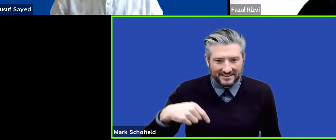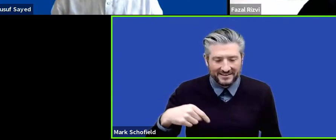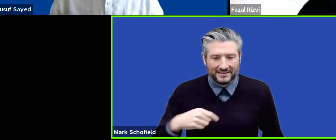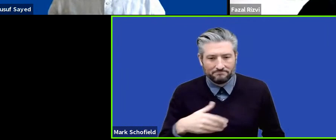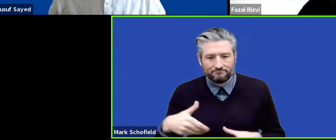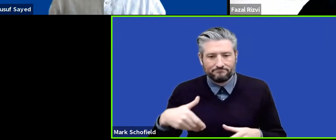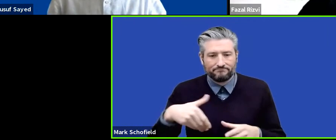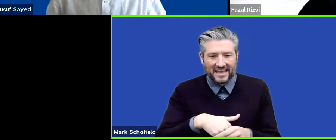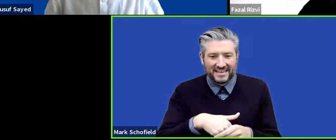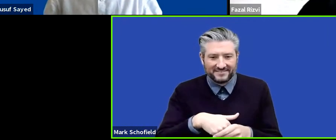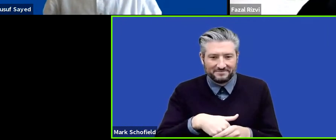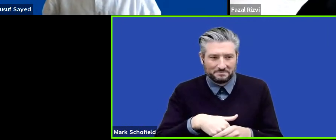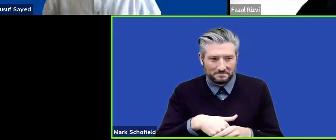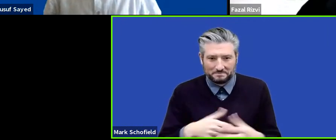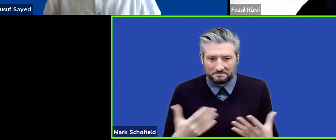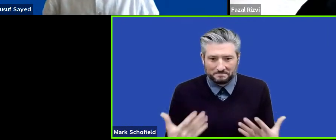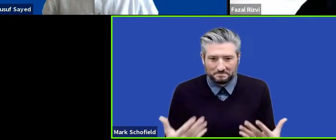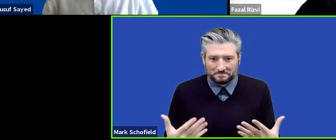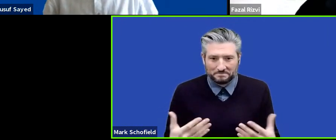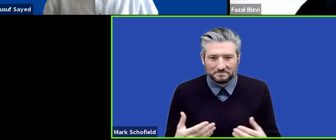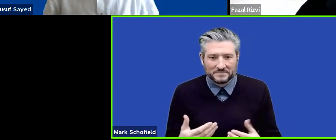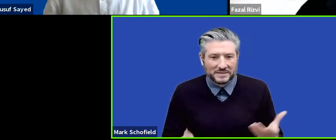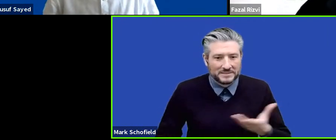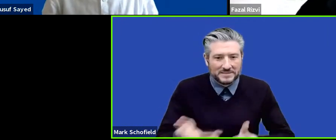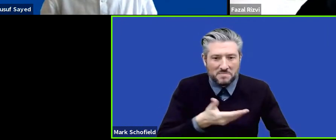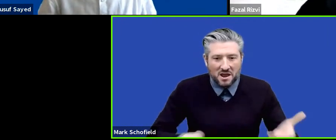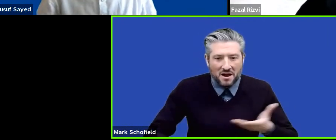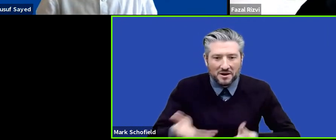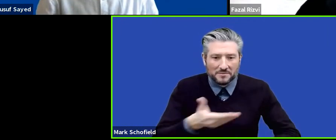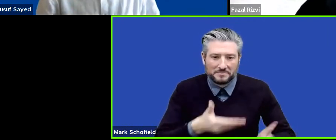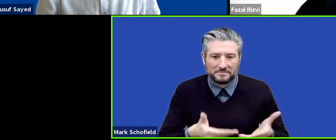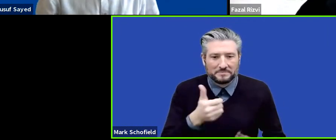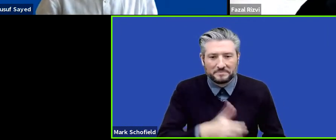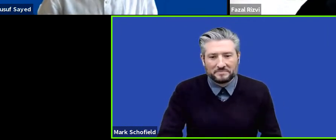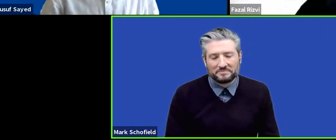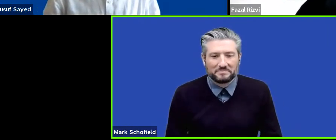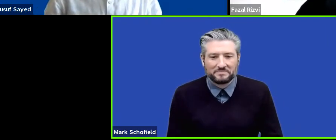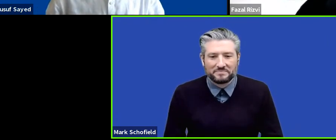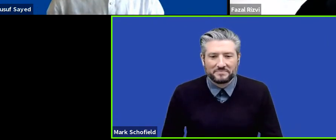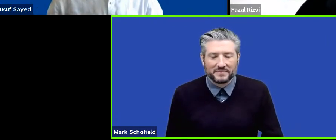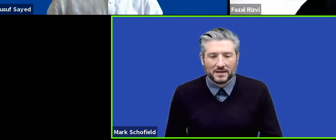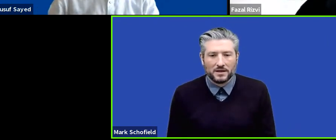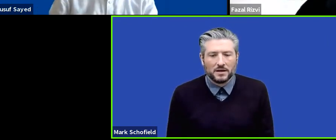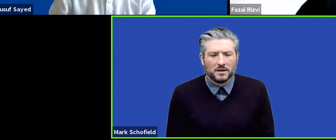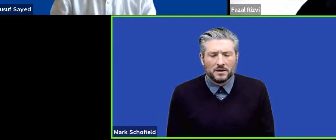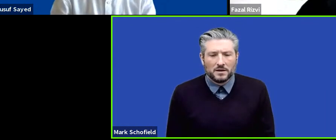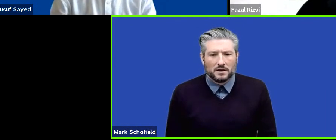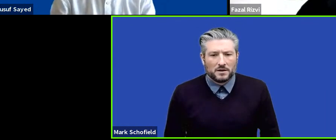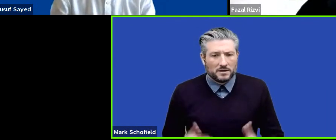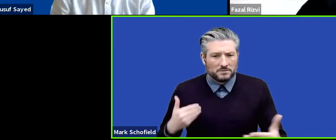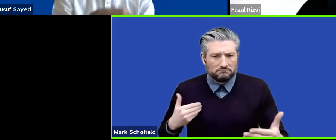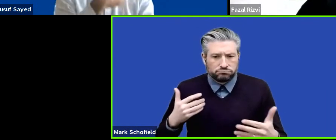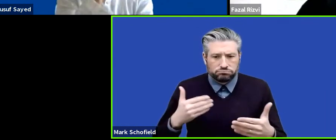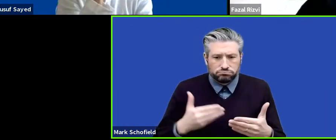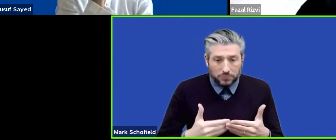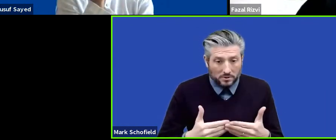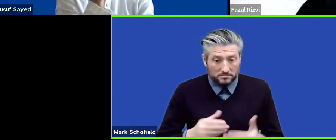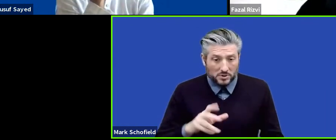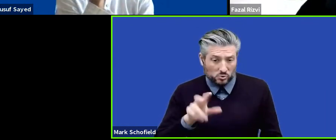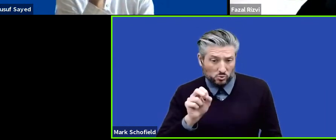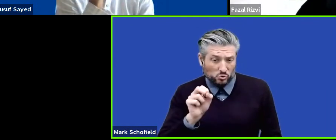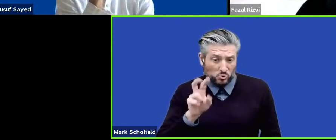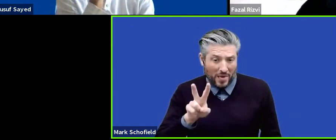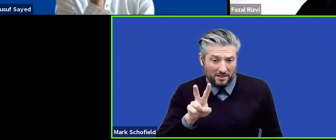this seminar. It's now 12 months since we first learned